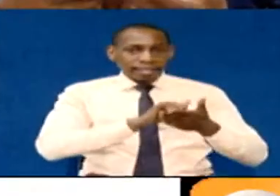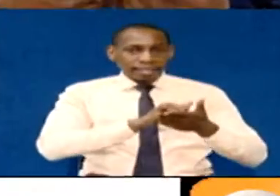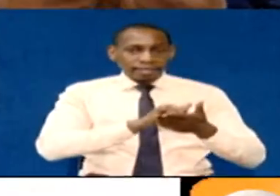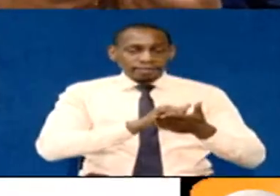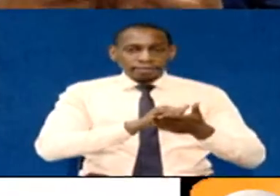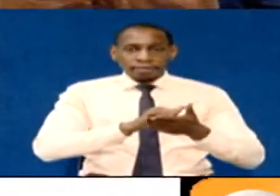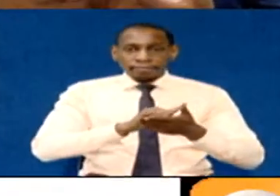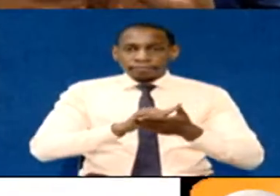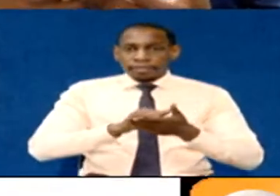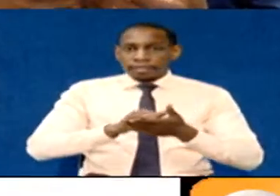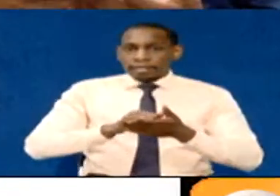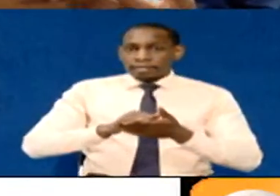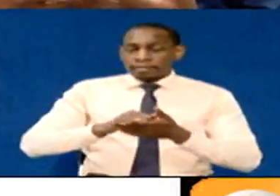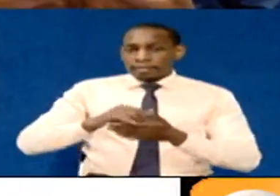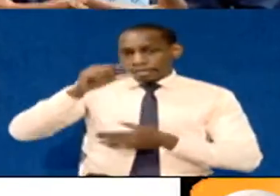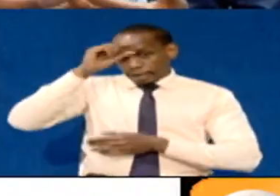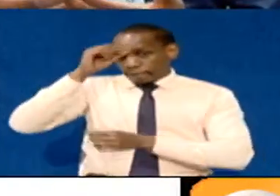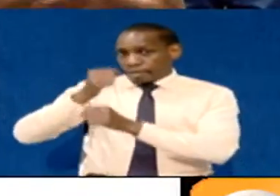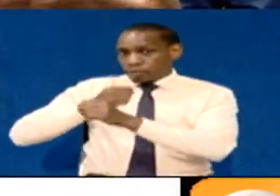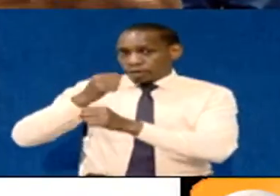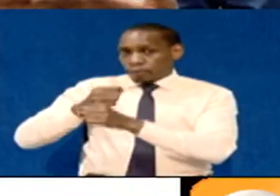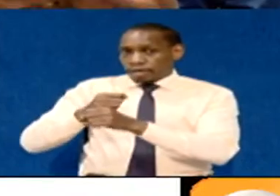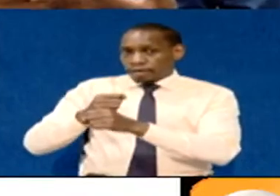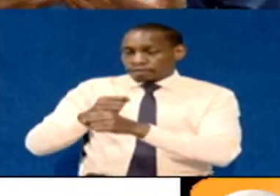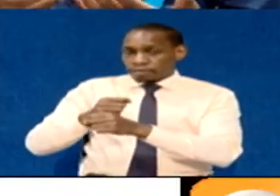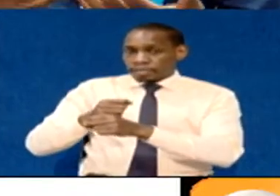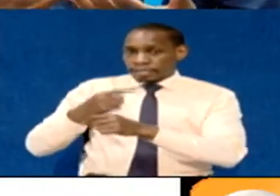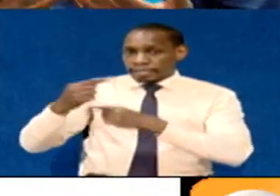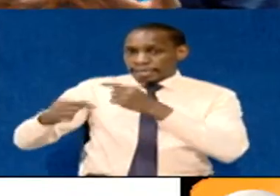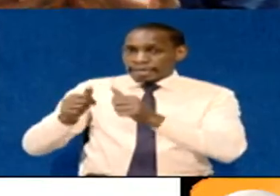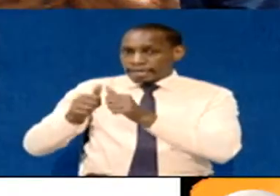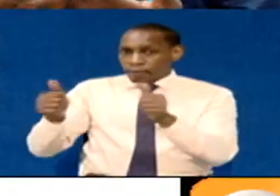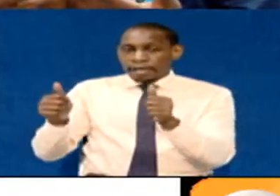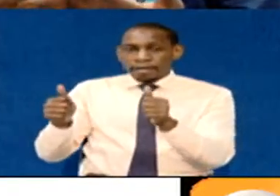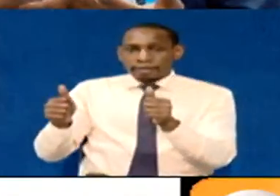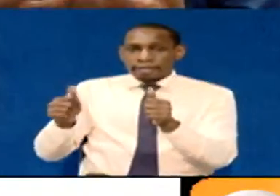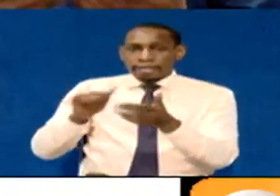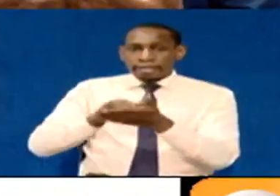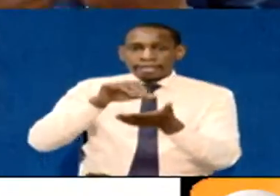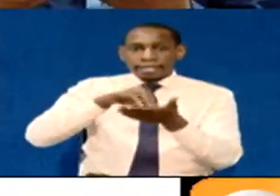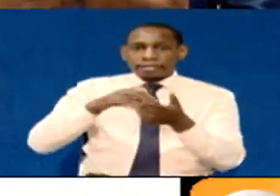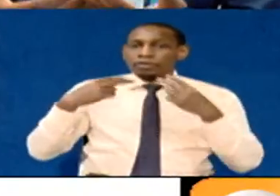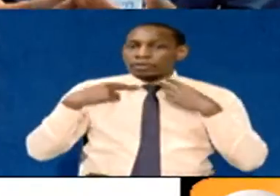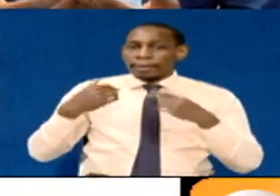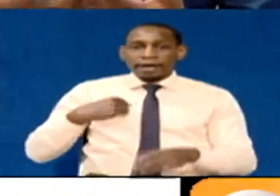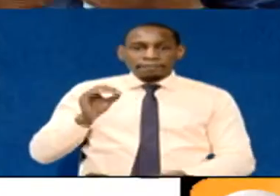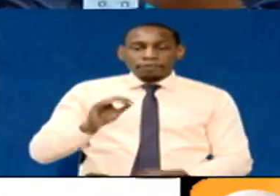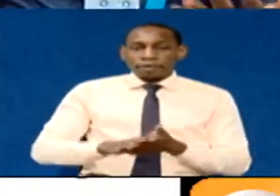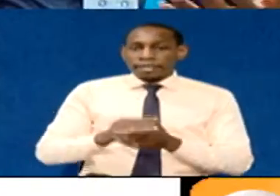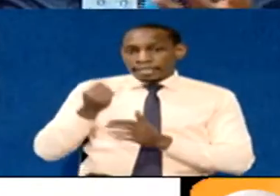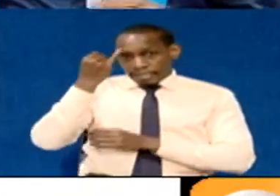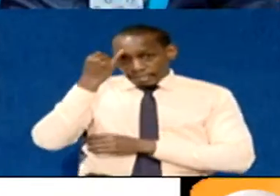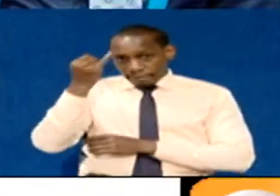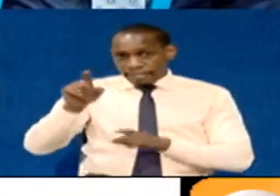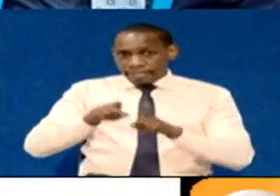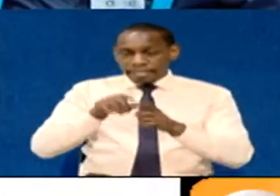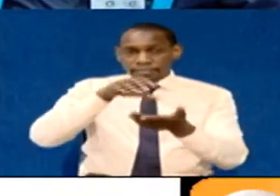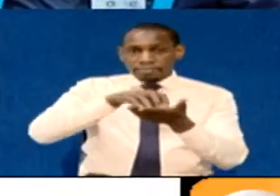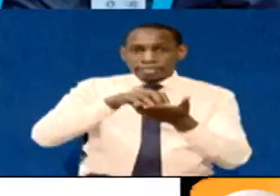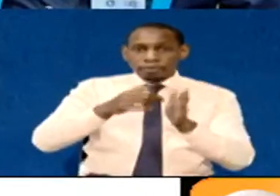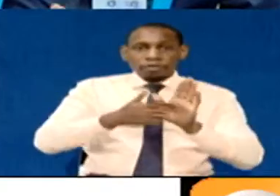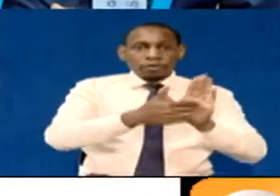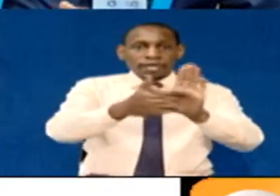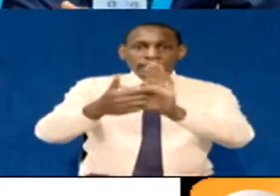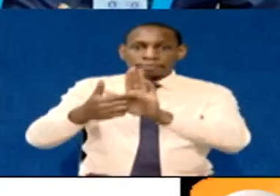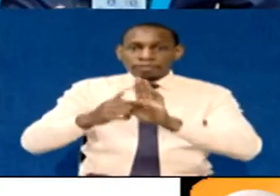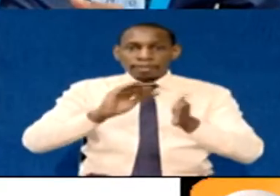the conduct of government business is actually orderly, that we don't get ourselves in a situation like this. I mean, imagine even the image that we have out